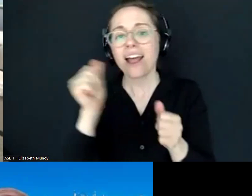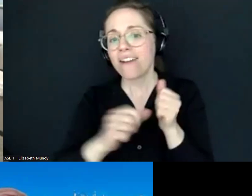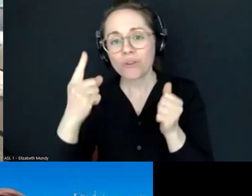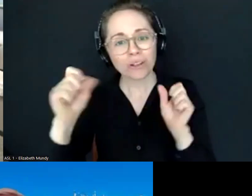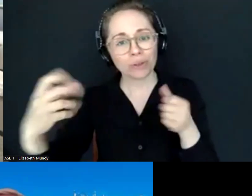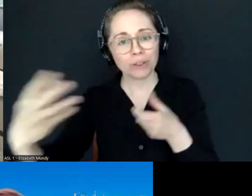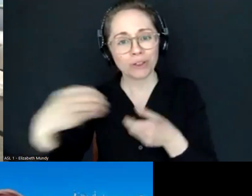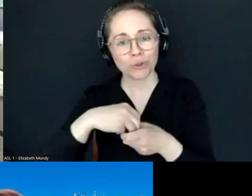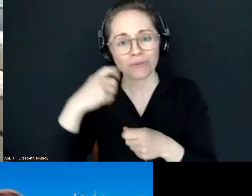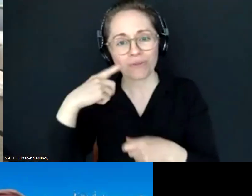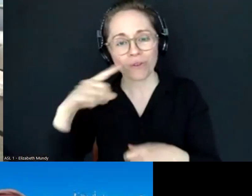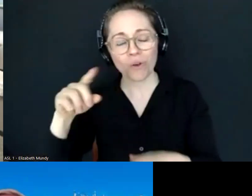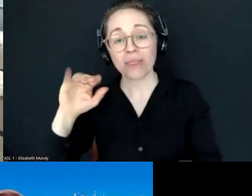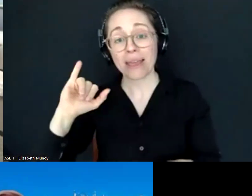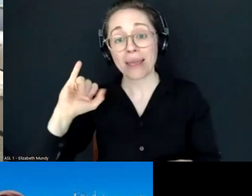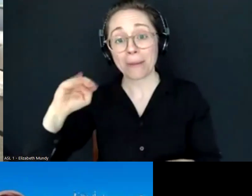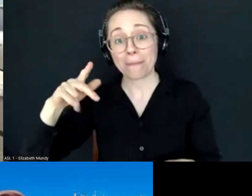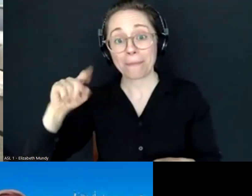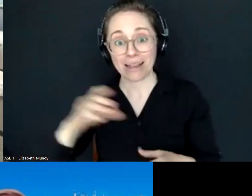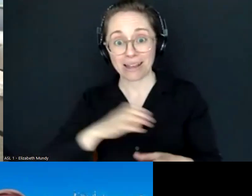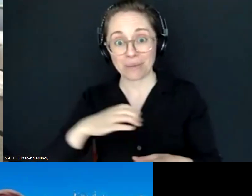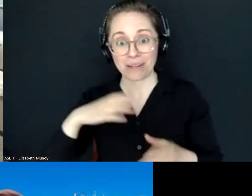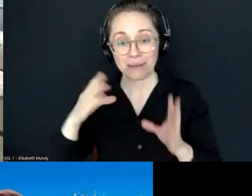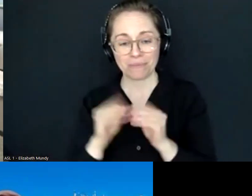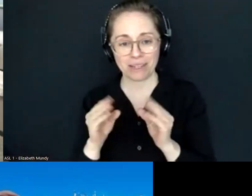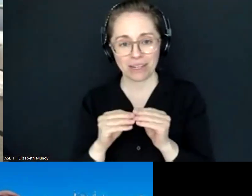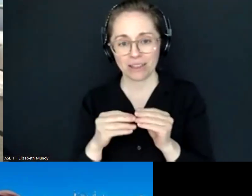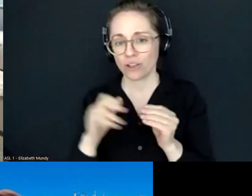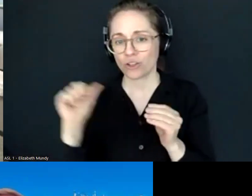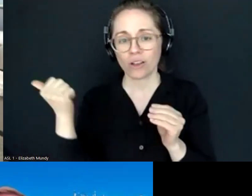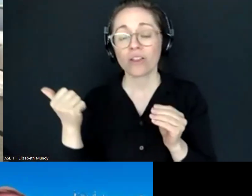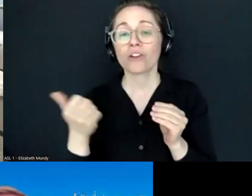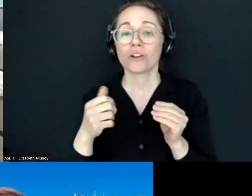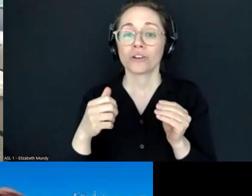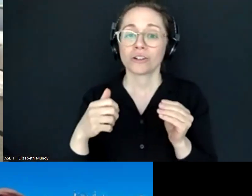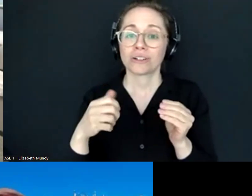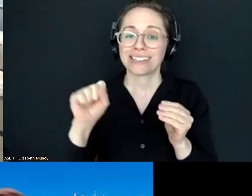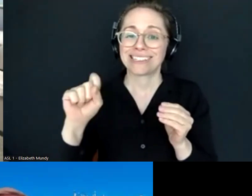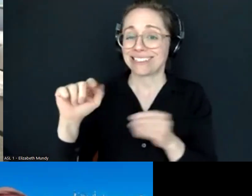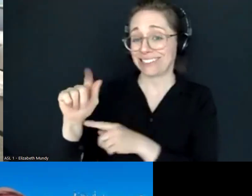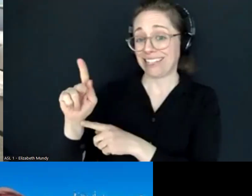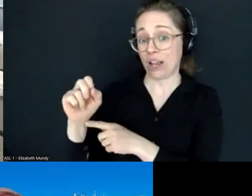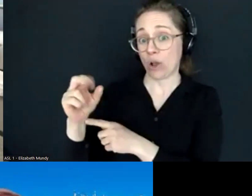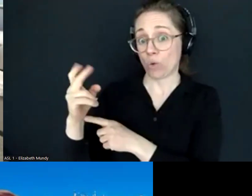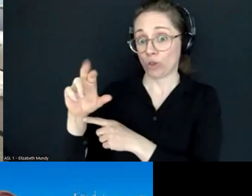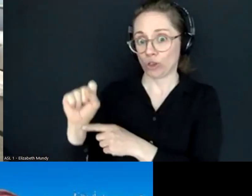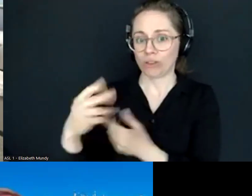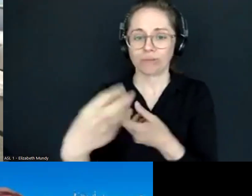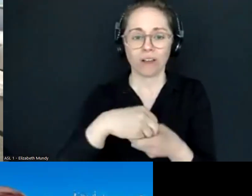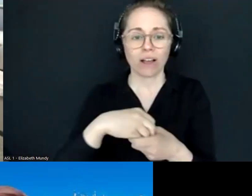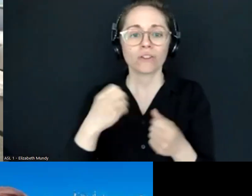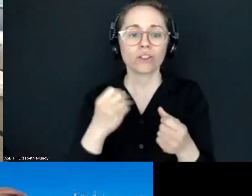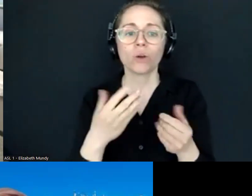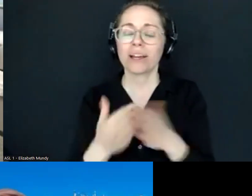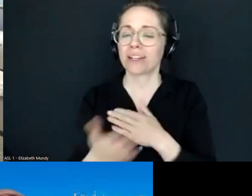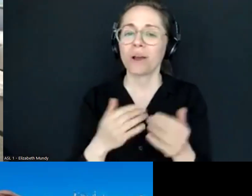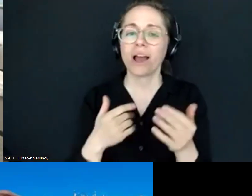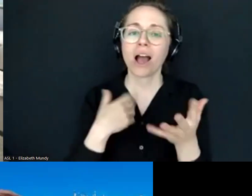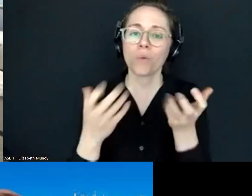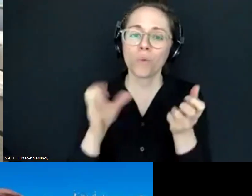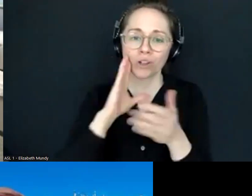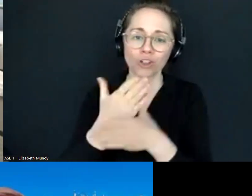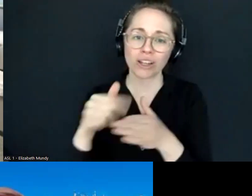and there are other stakeholder settings. So this is such a useful tool. I can promise you that Sarah and I will share this with all of the department